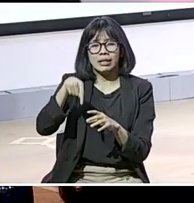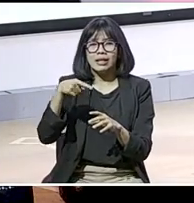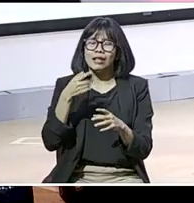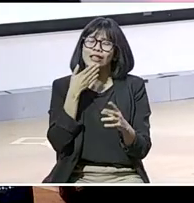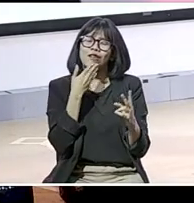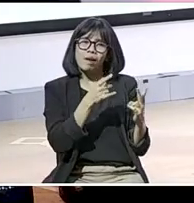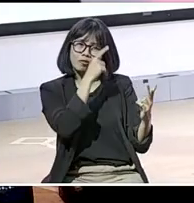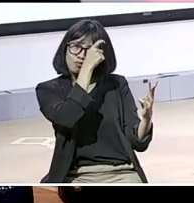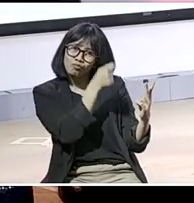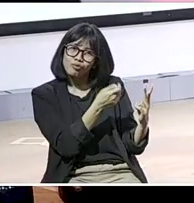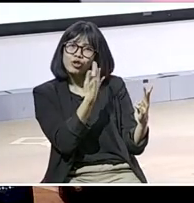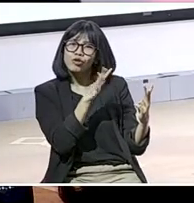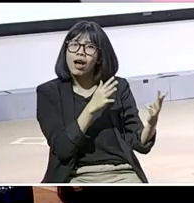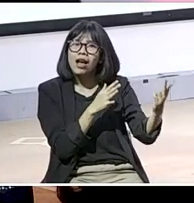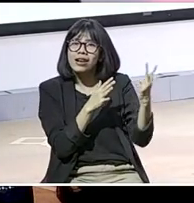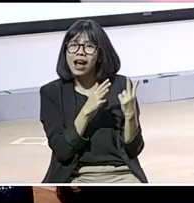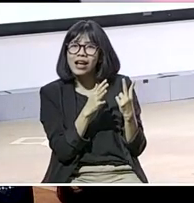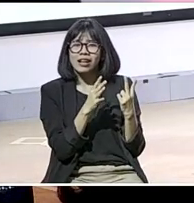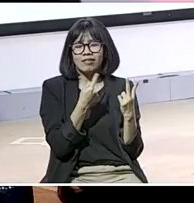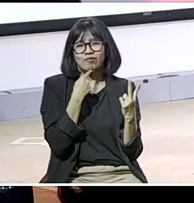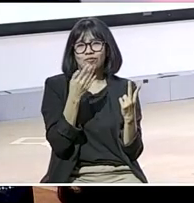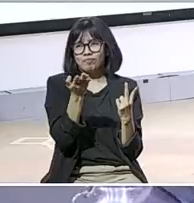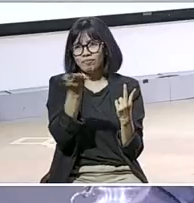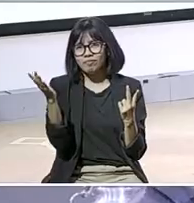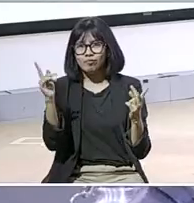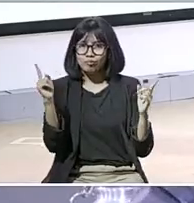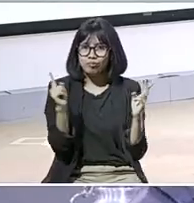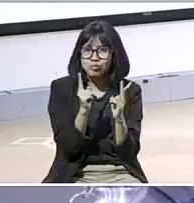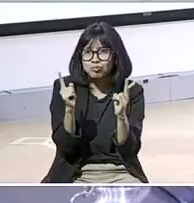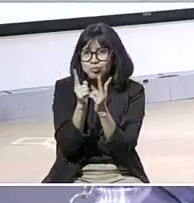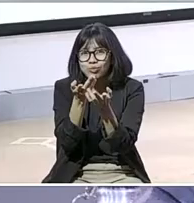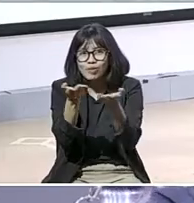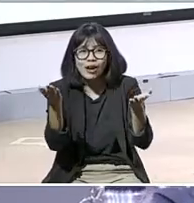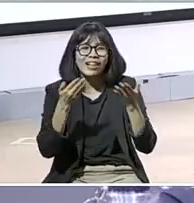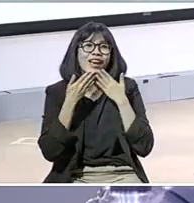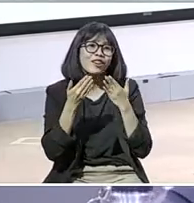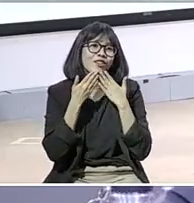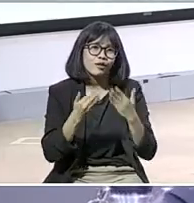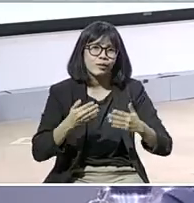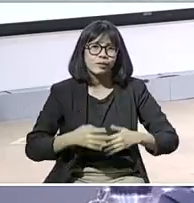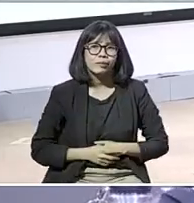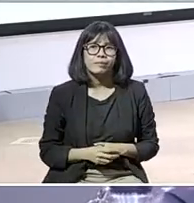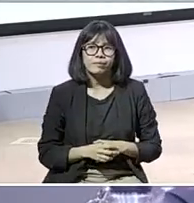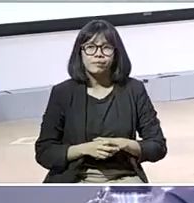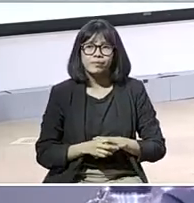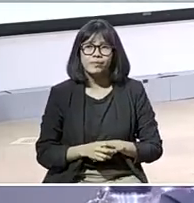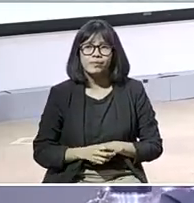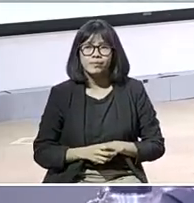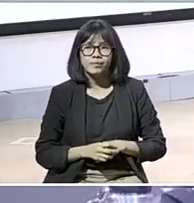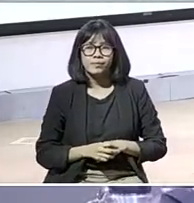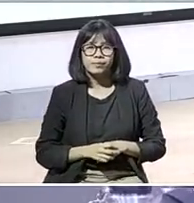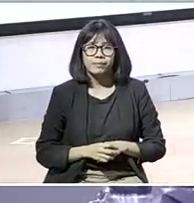of ours for just you to be here in Jakarta, Indonesia. Thank you very much. A round of applause, everybody.